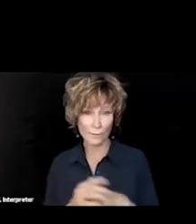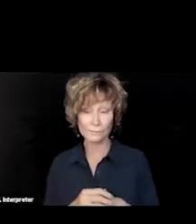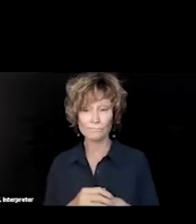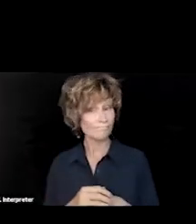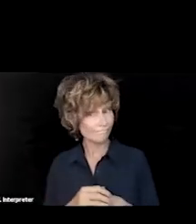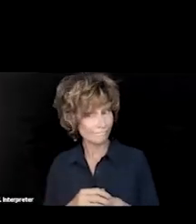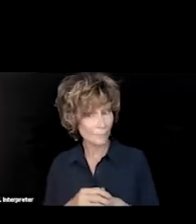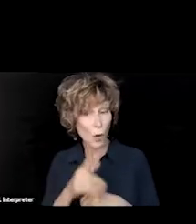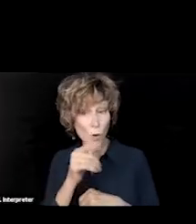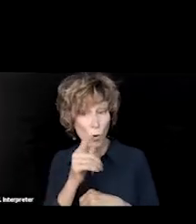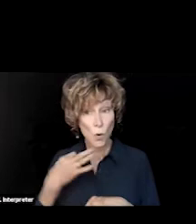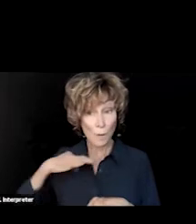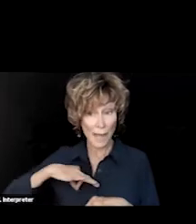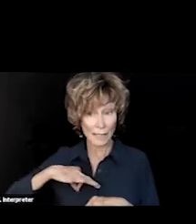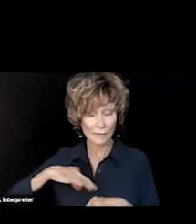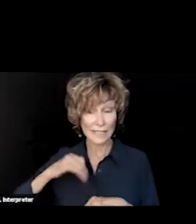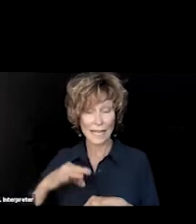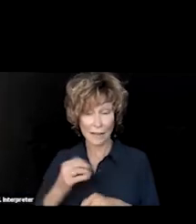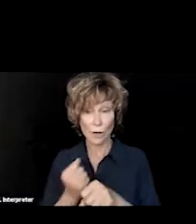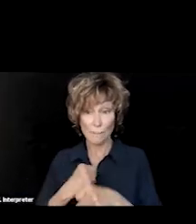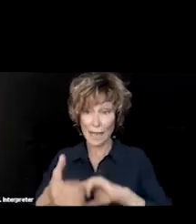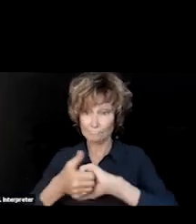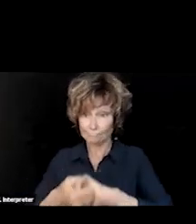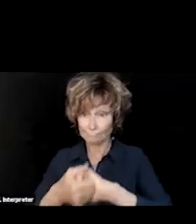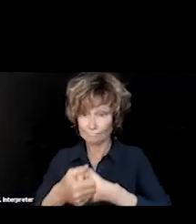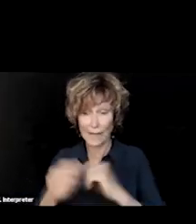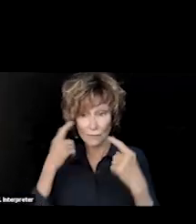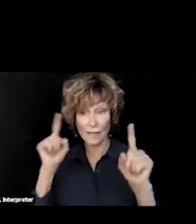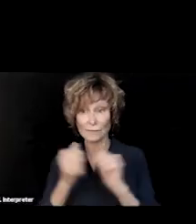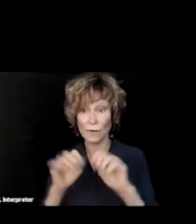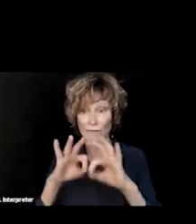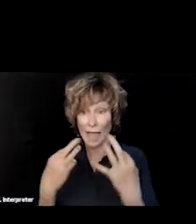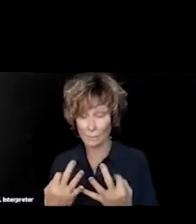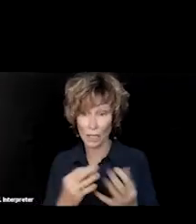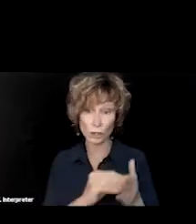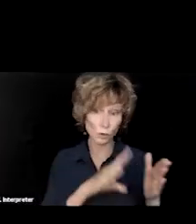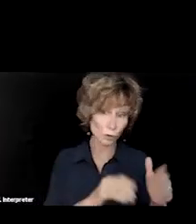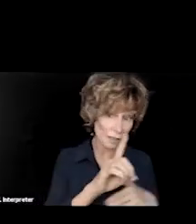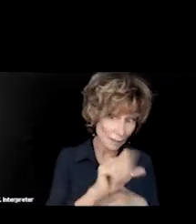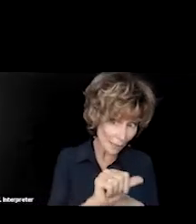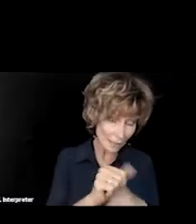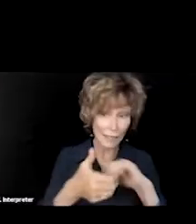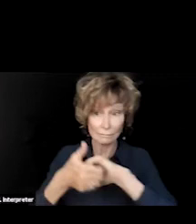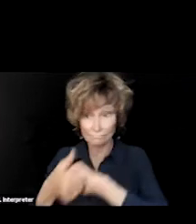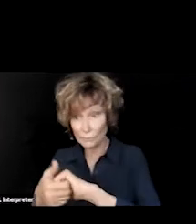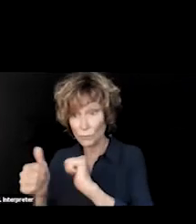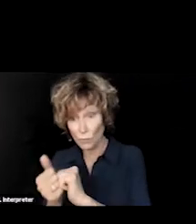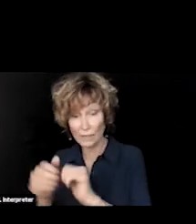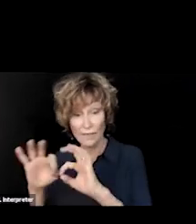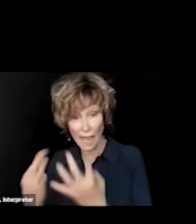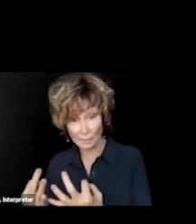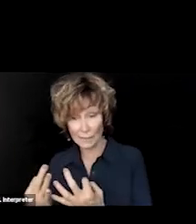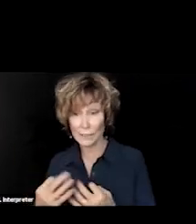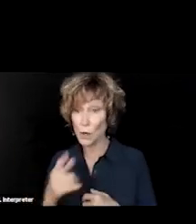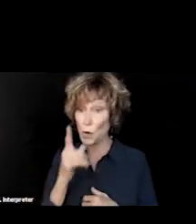So, who benefits when we forge effective alliances with families of students with disabilities? First, the